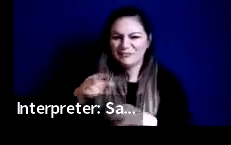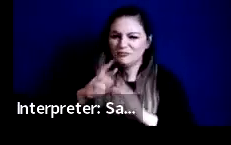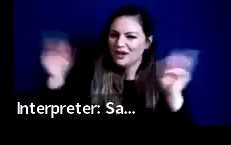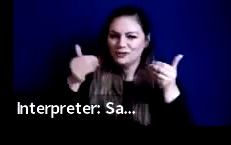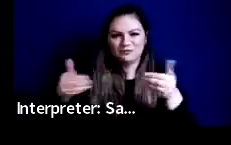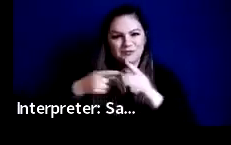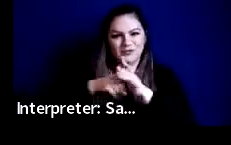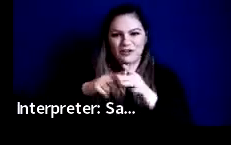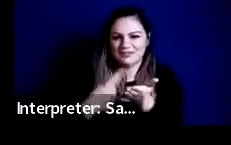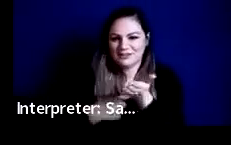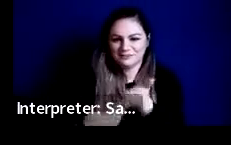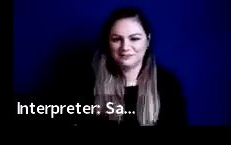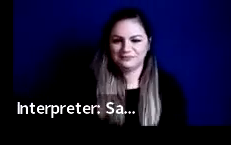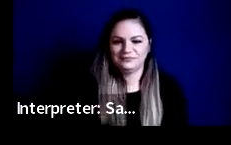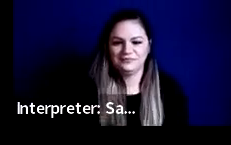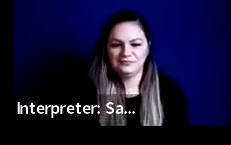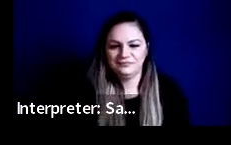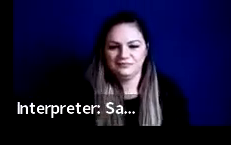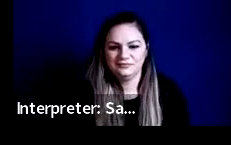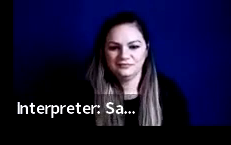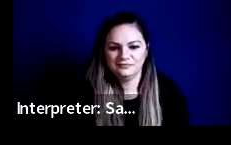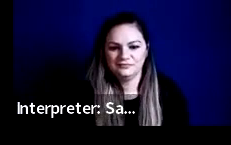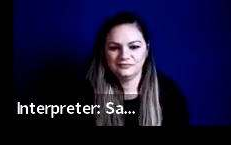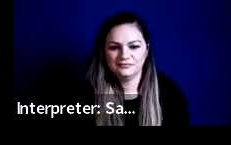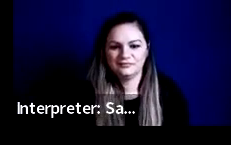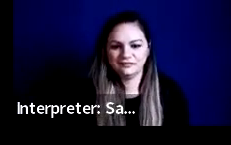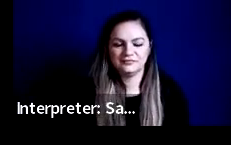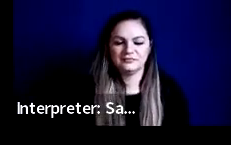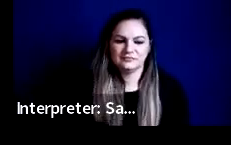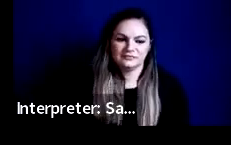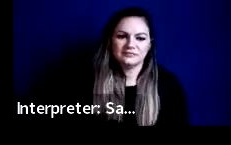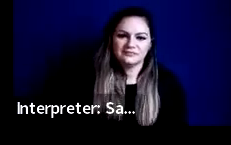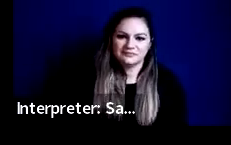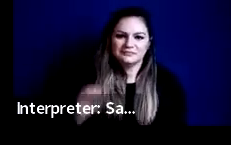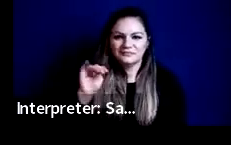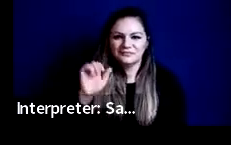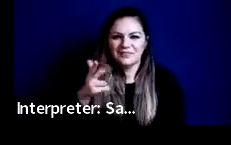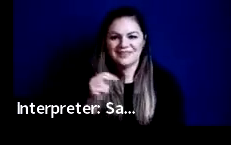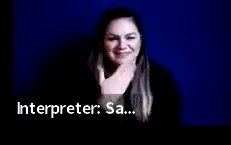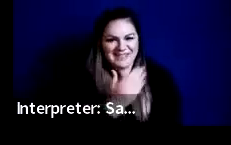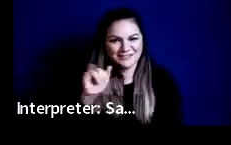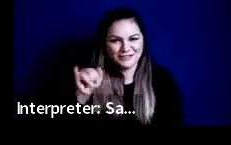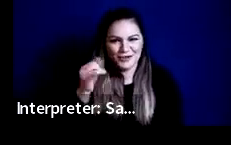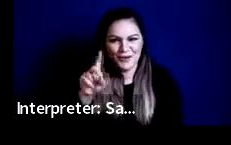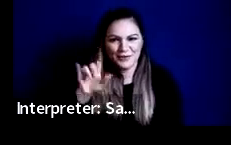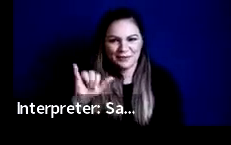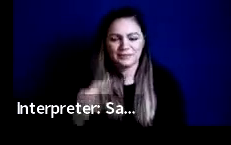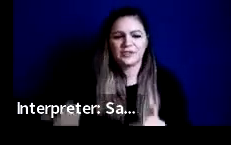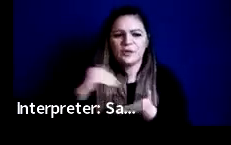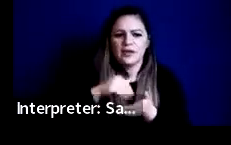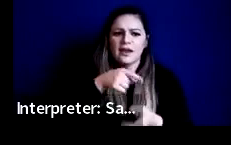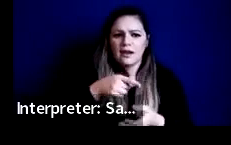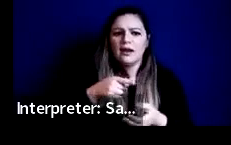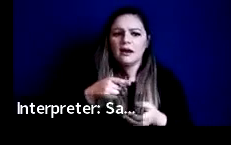Thanks, Jody. So today, again, the title of this webinar is Against Moral Failing, the Social